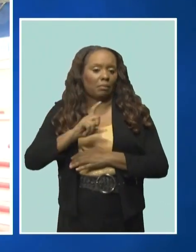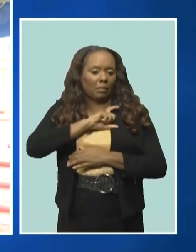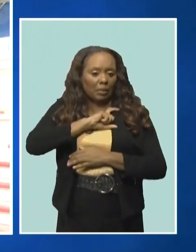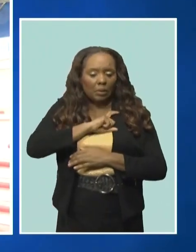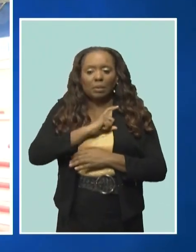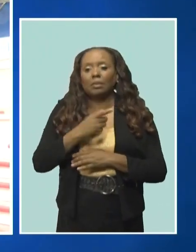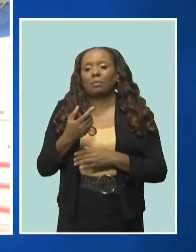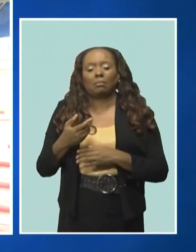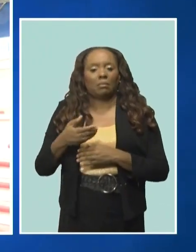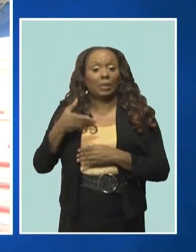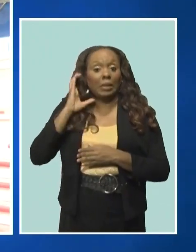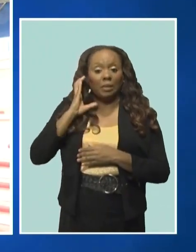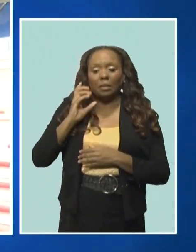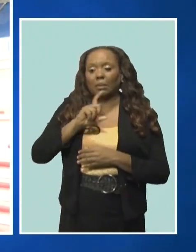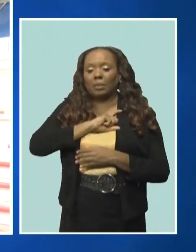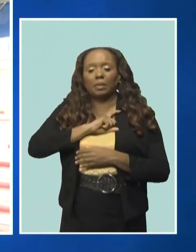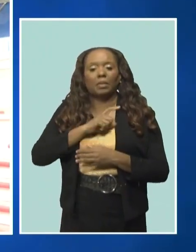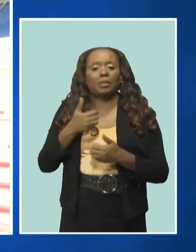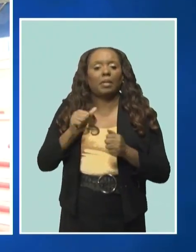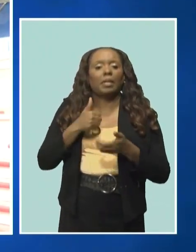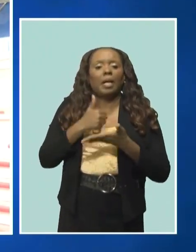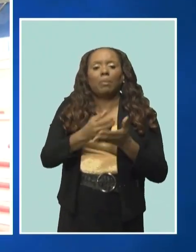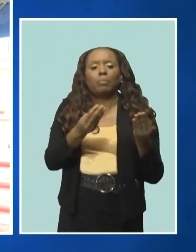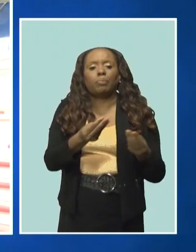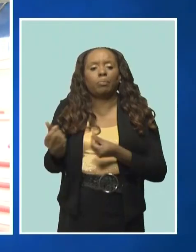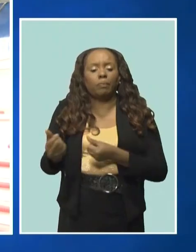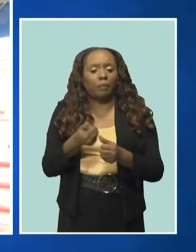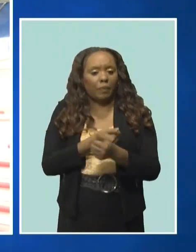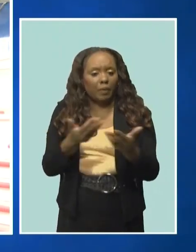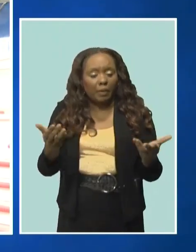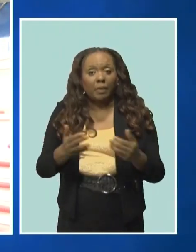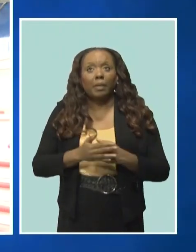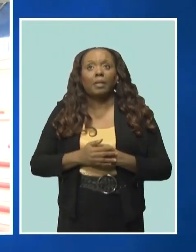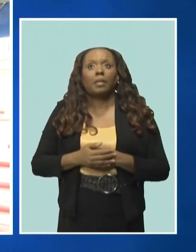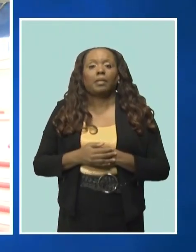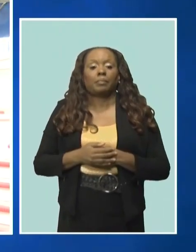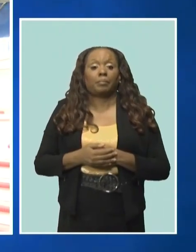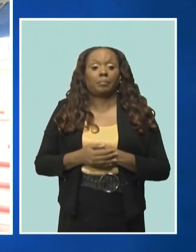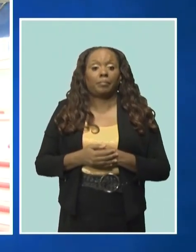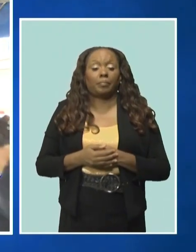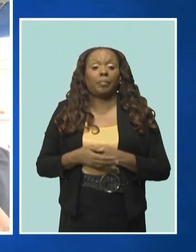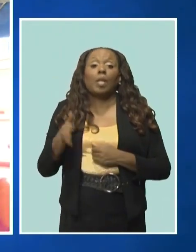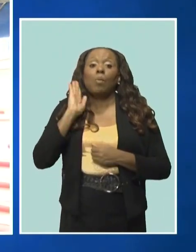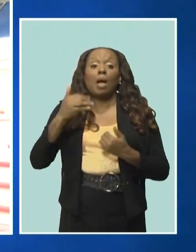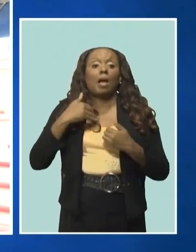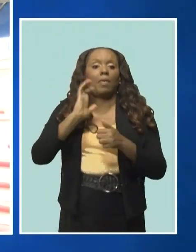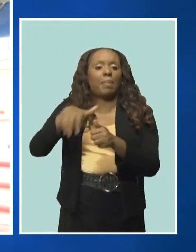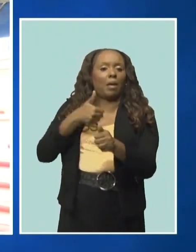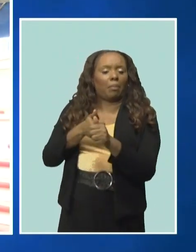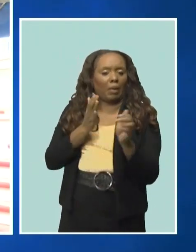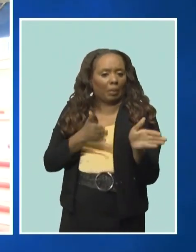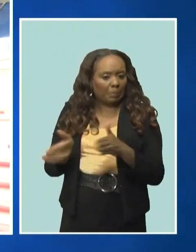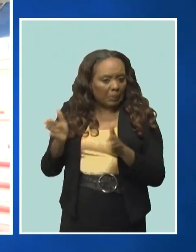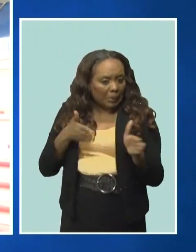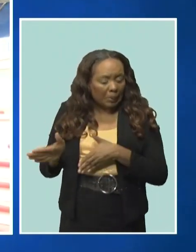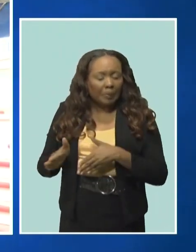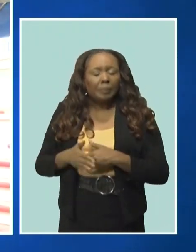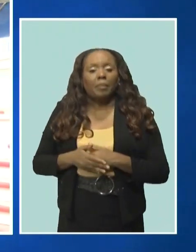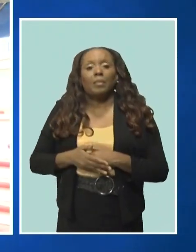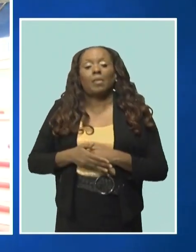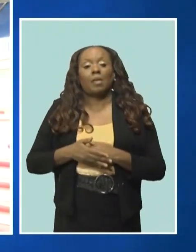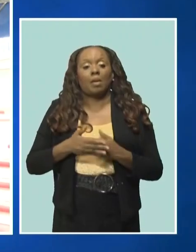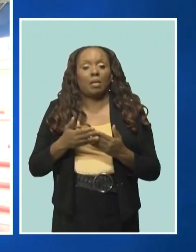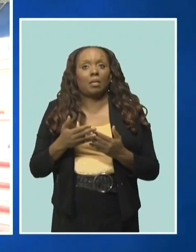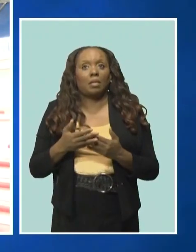and help move the traffic smoothly. There will be backups. There will be backups, and we are